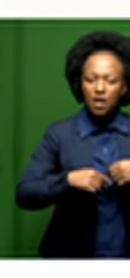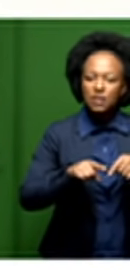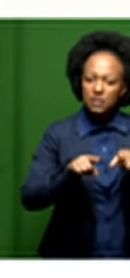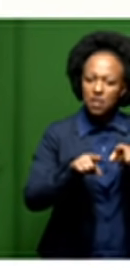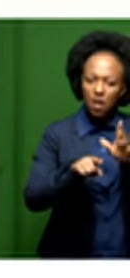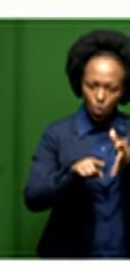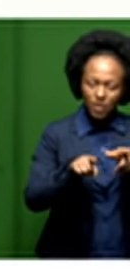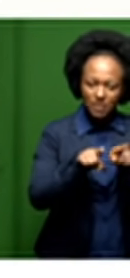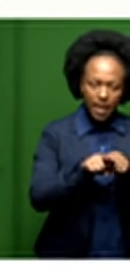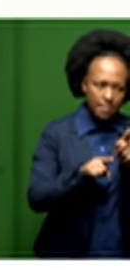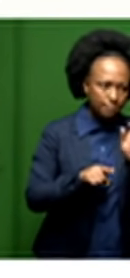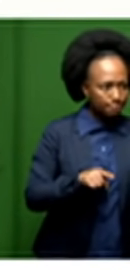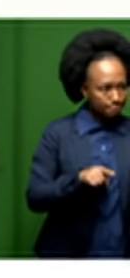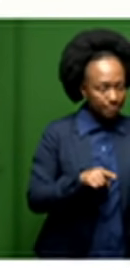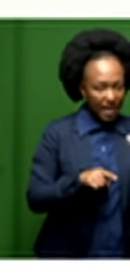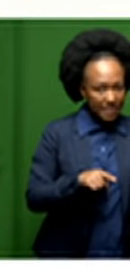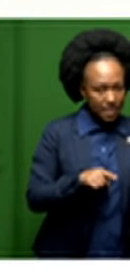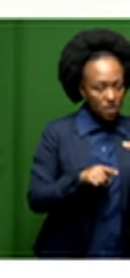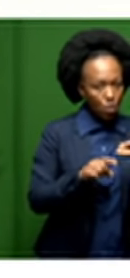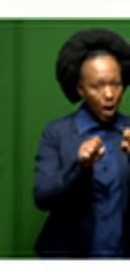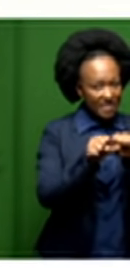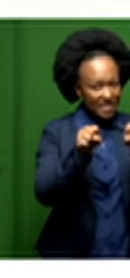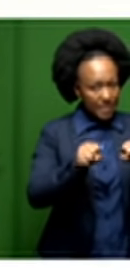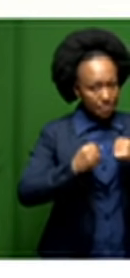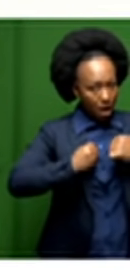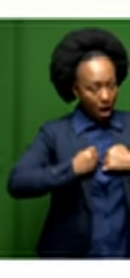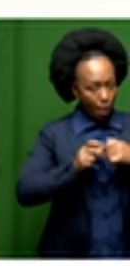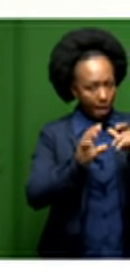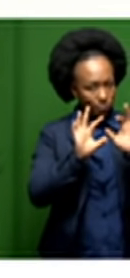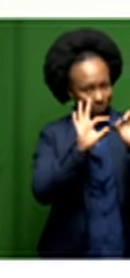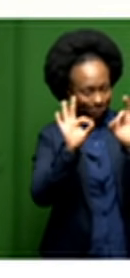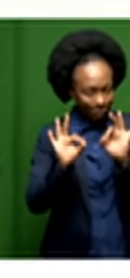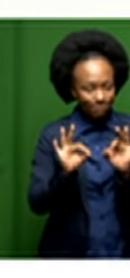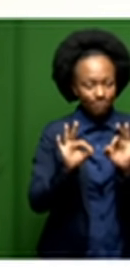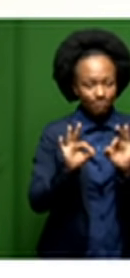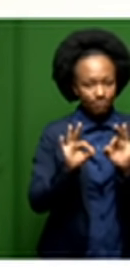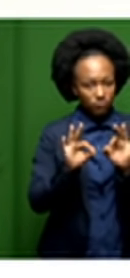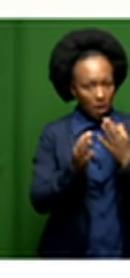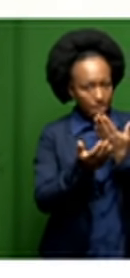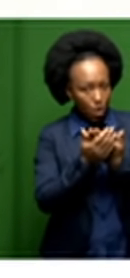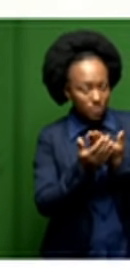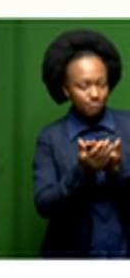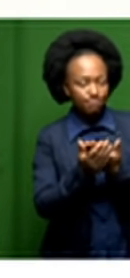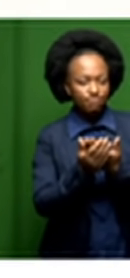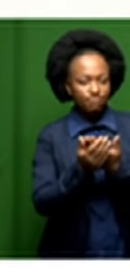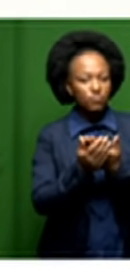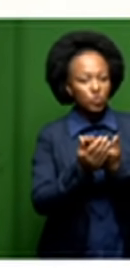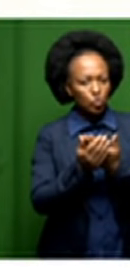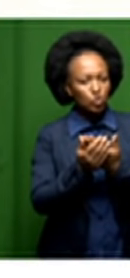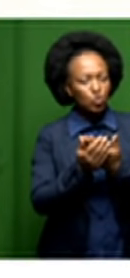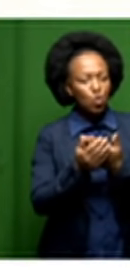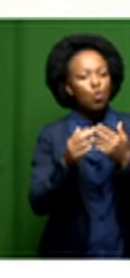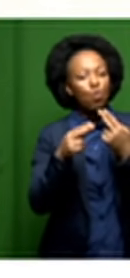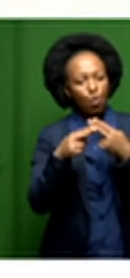to say, if our systems are not properly in place, could we then be able to go out and say, we are